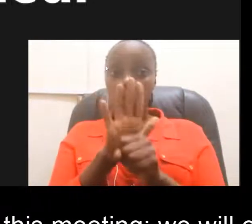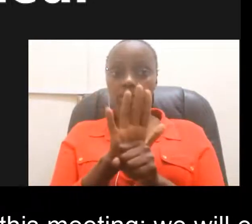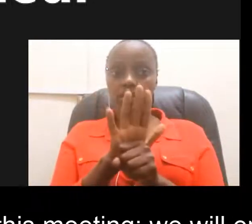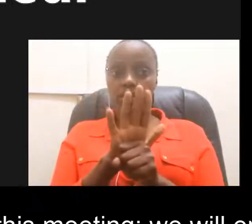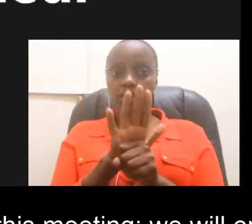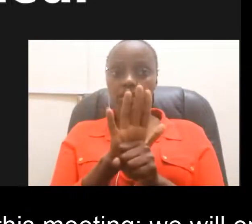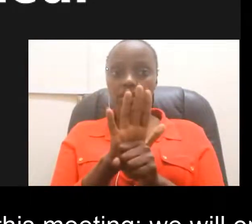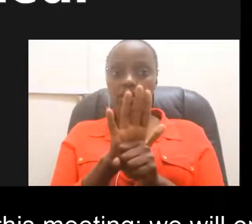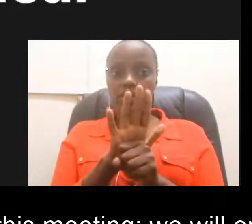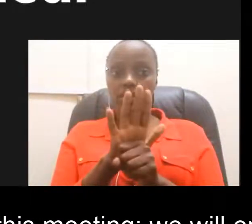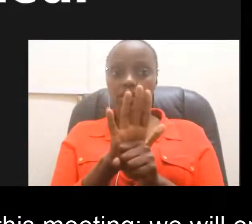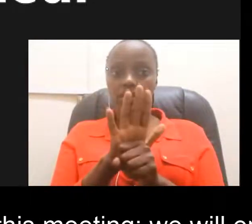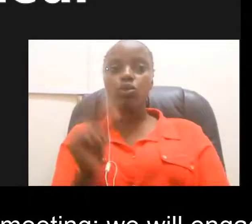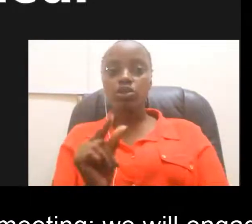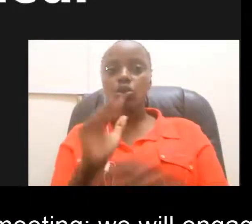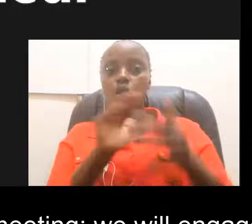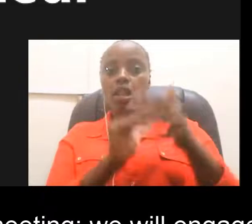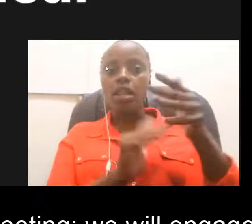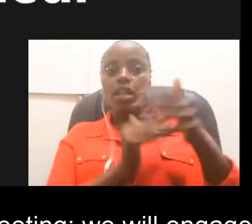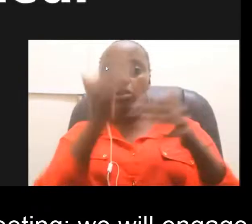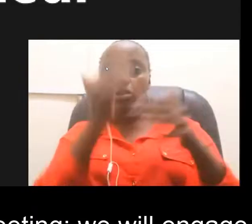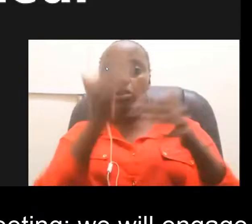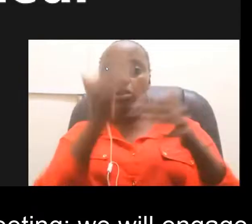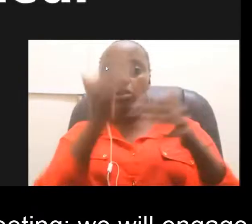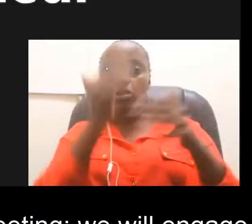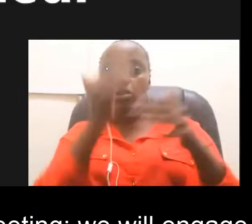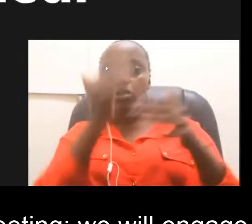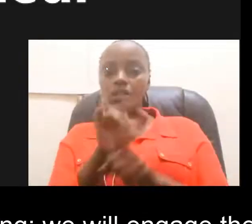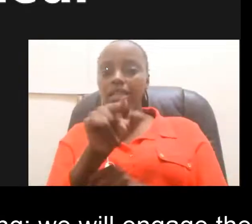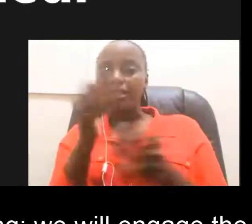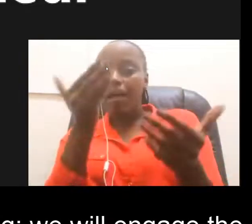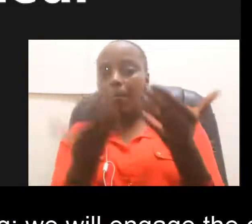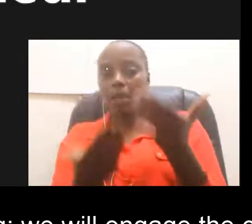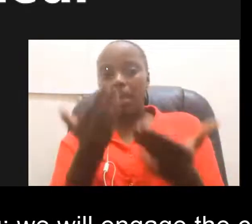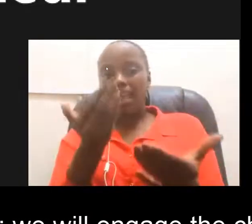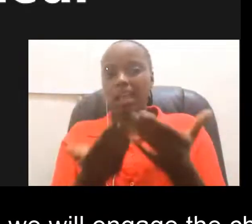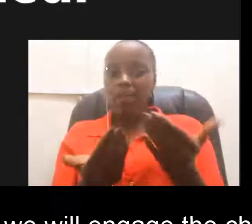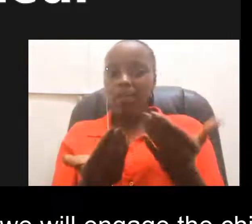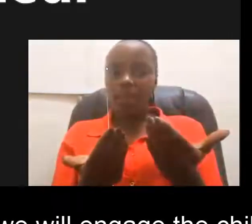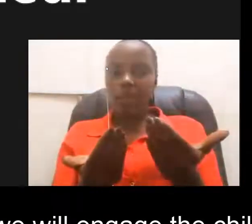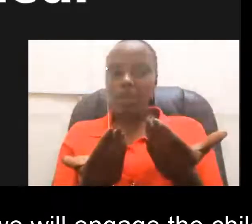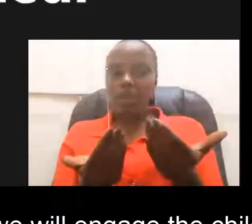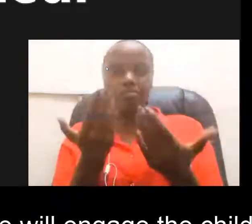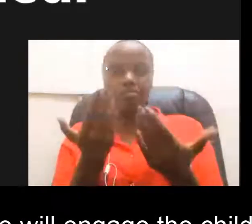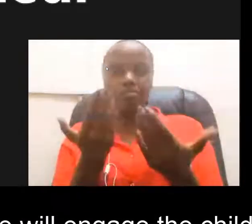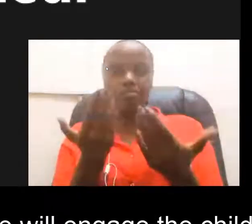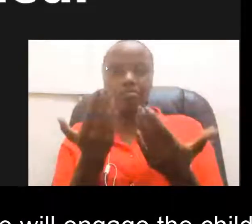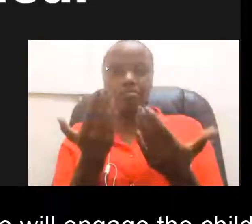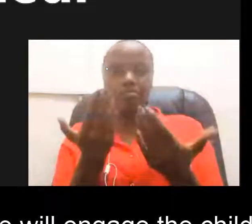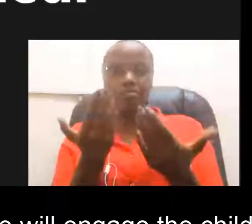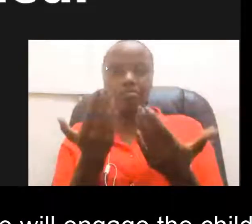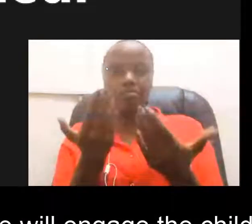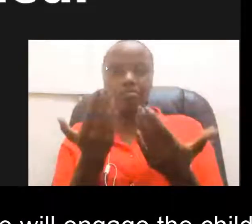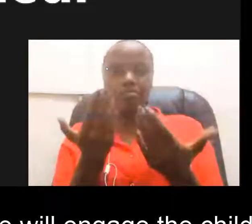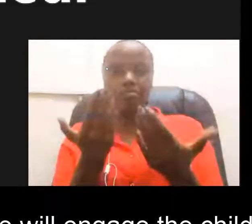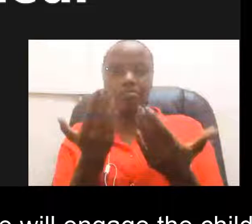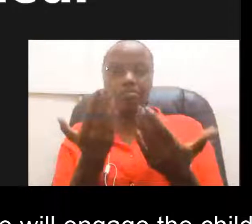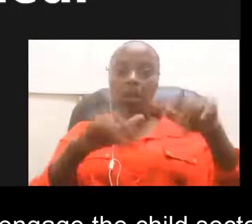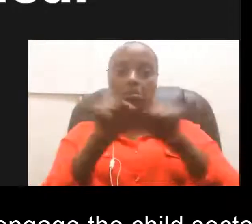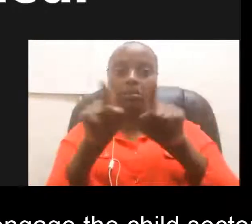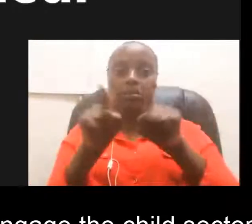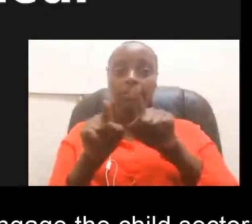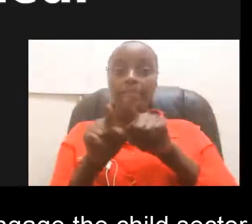regional networks, because most of them are either in the forum